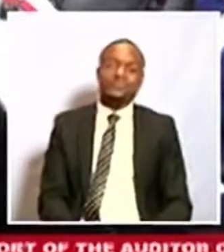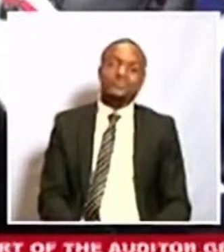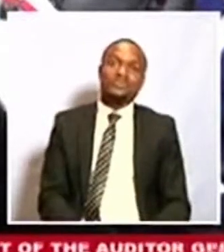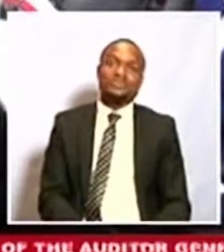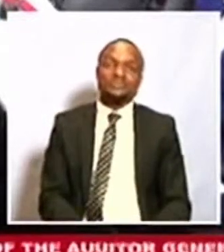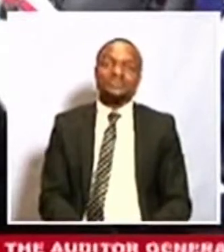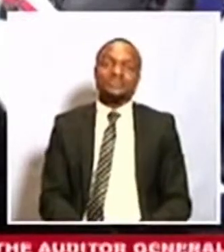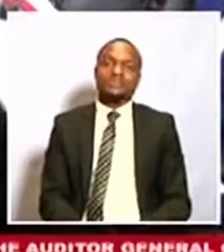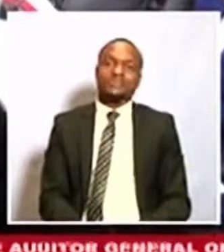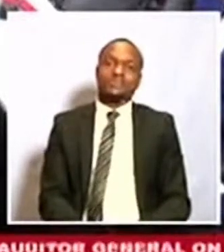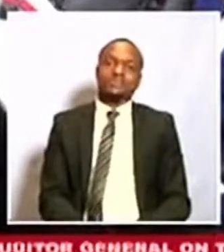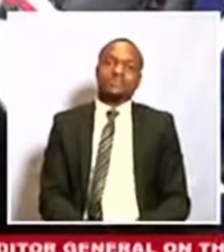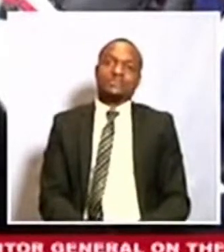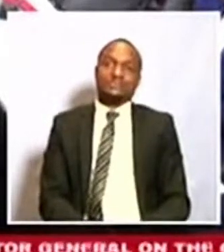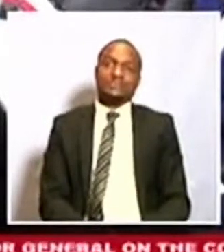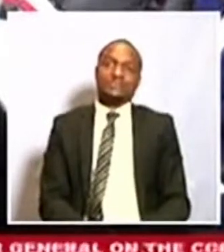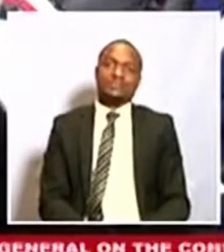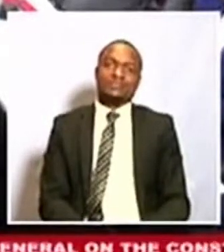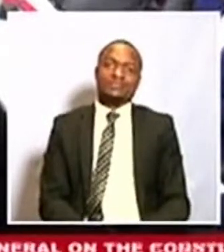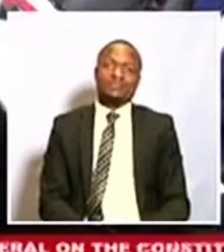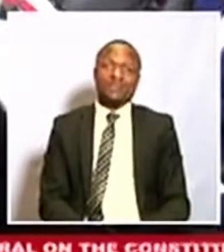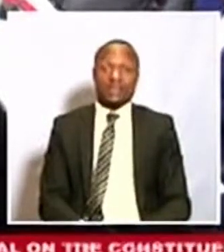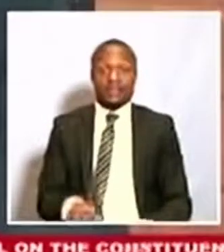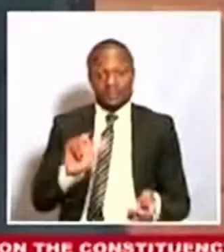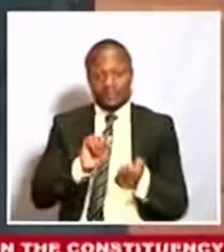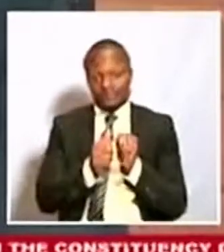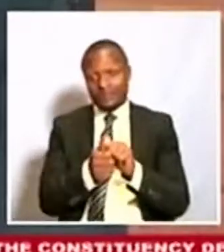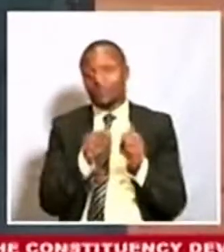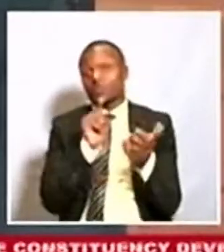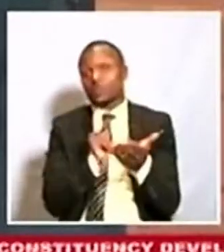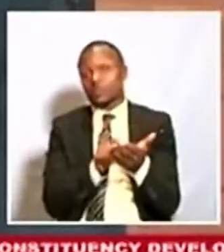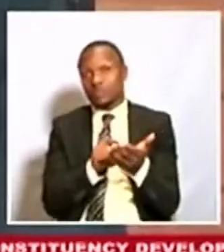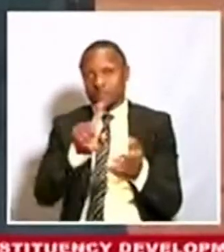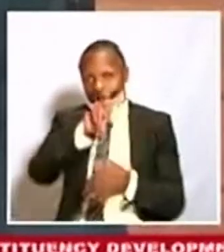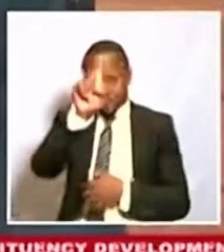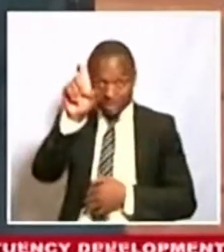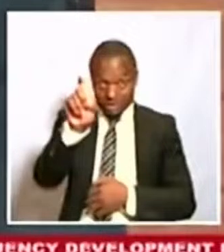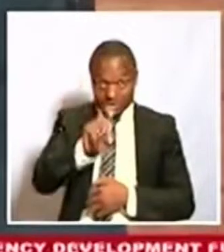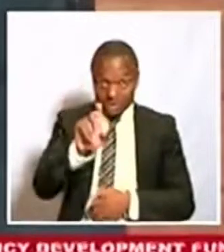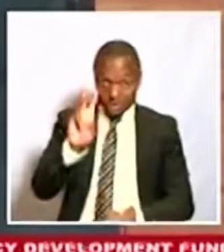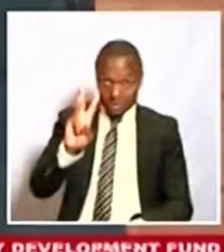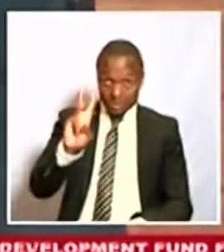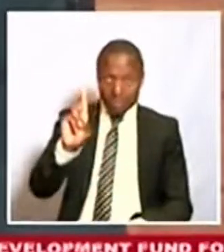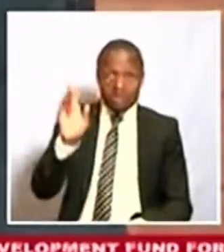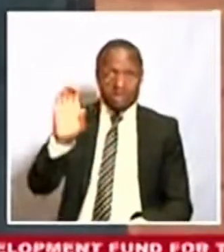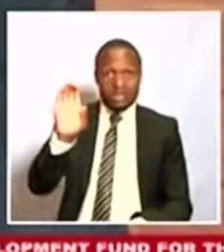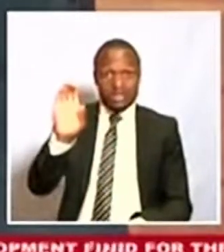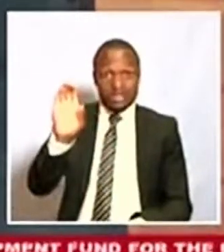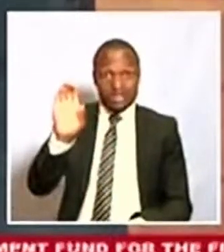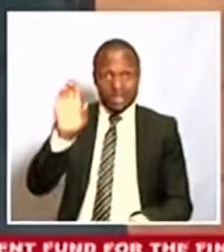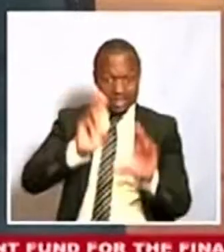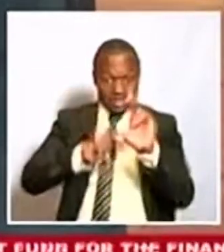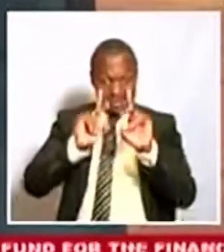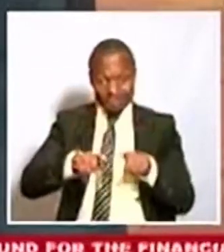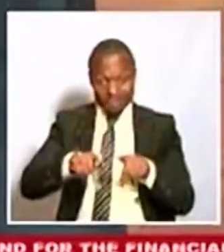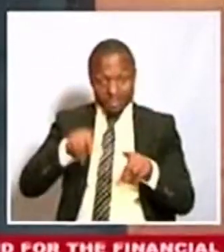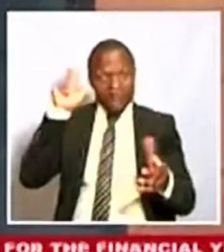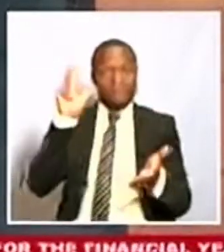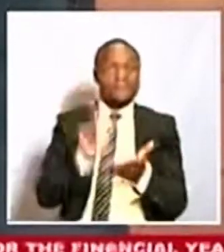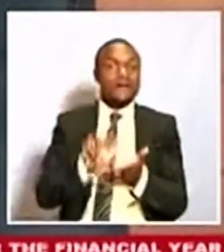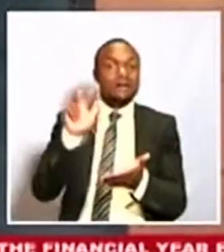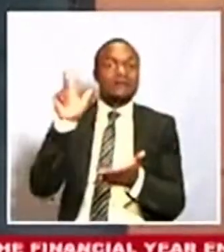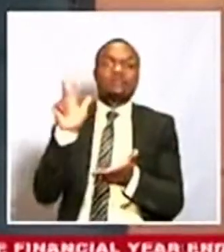Page 3. The query there is the questionable WDC chairperson signatures.